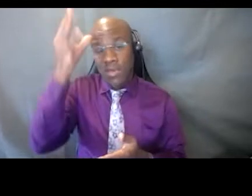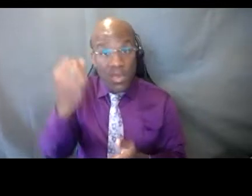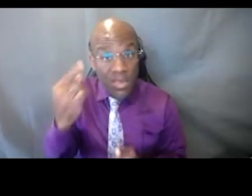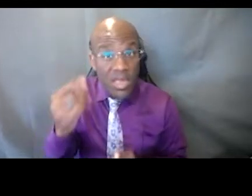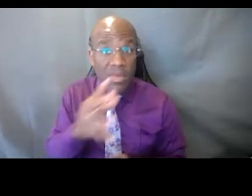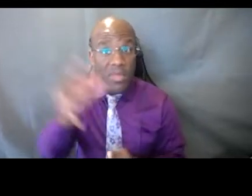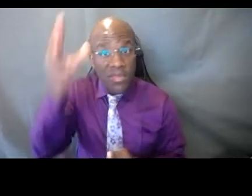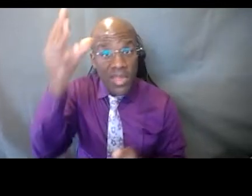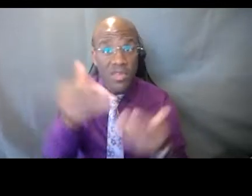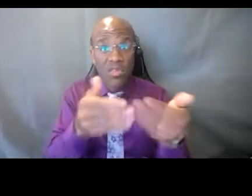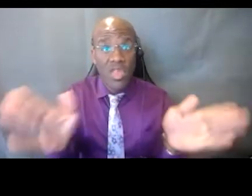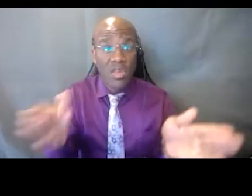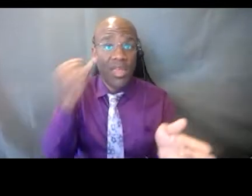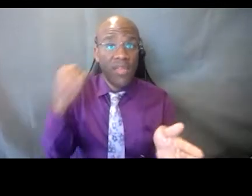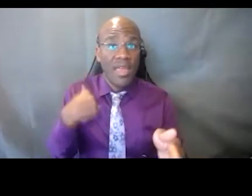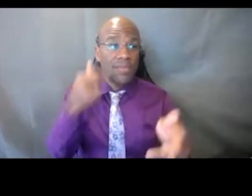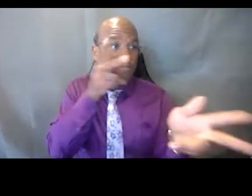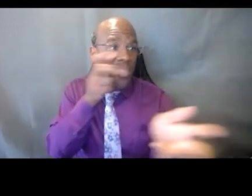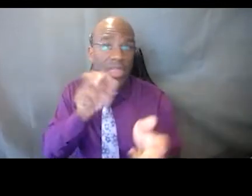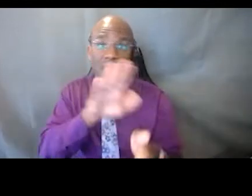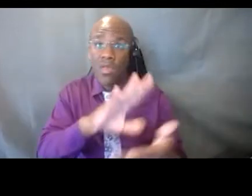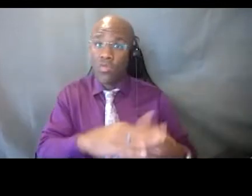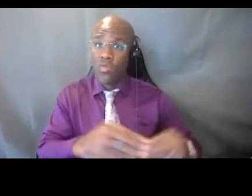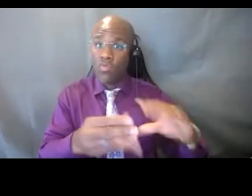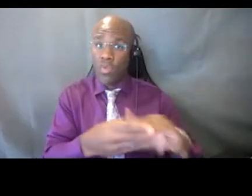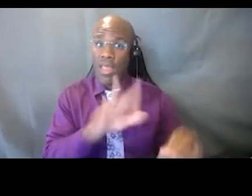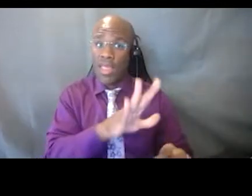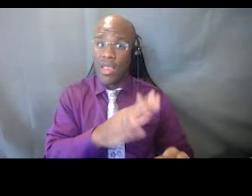you listening to them tell their story?